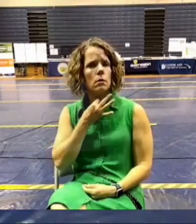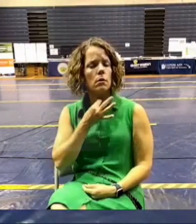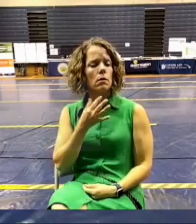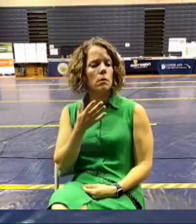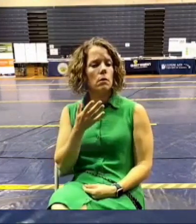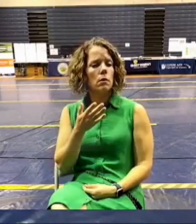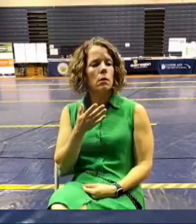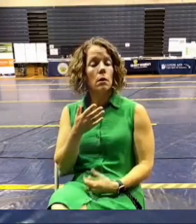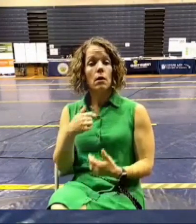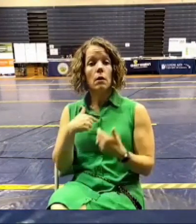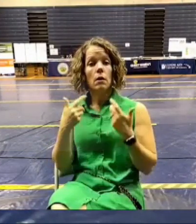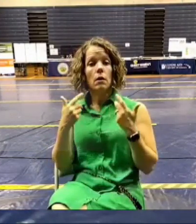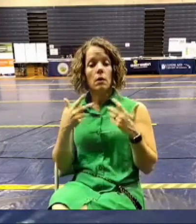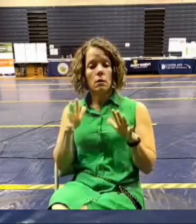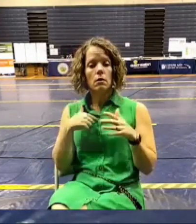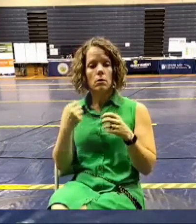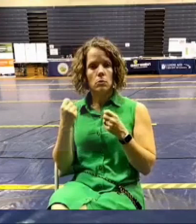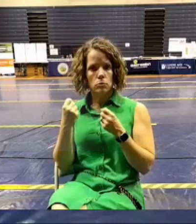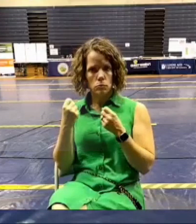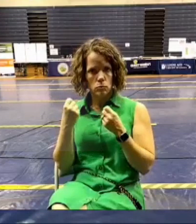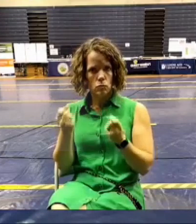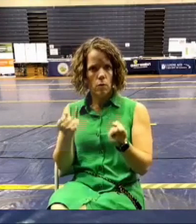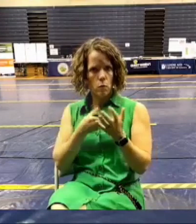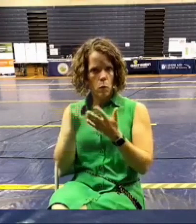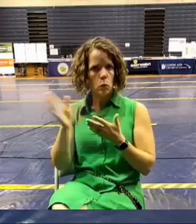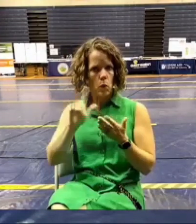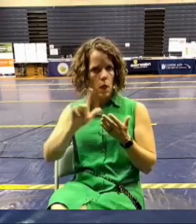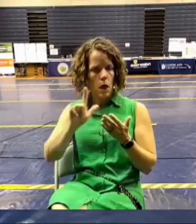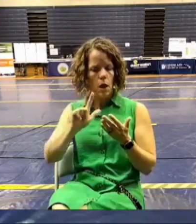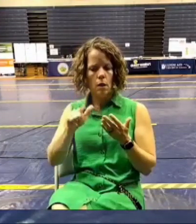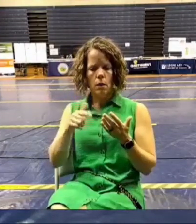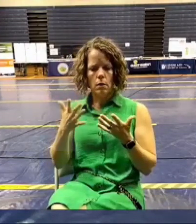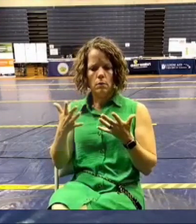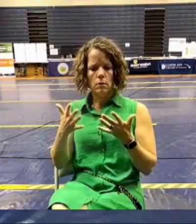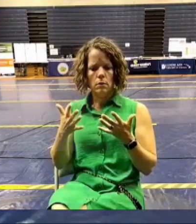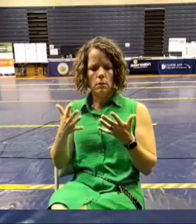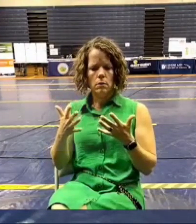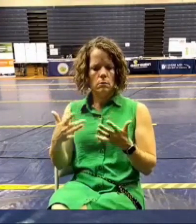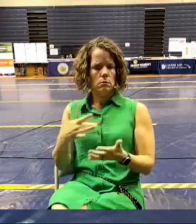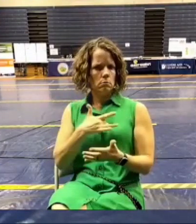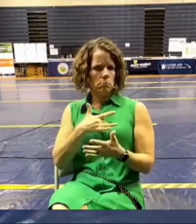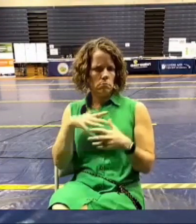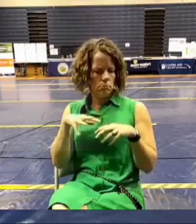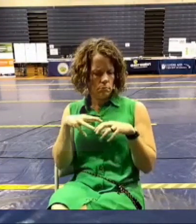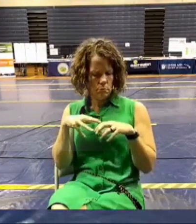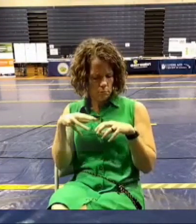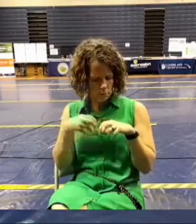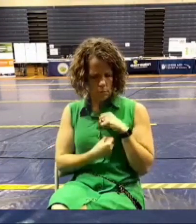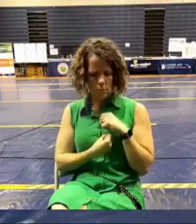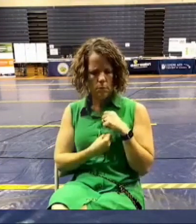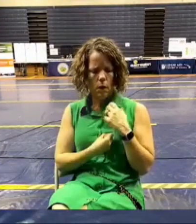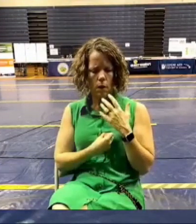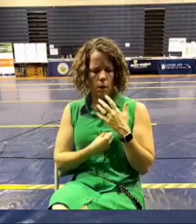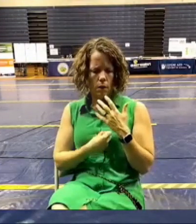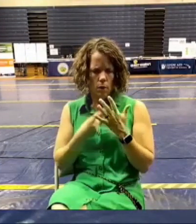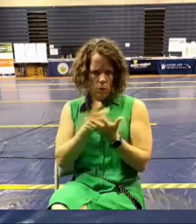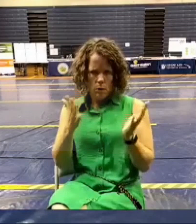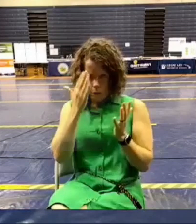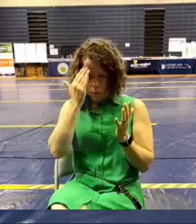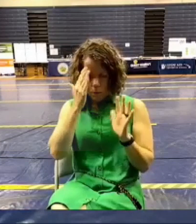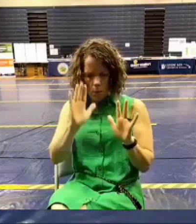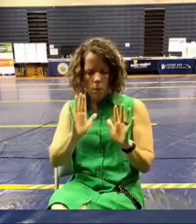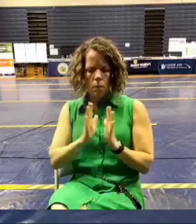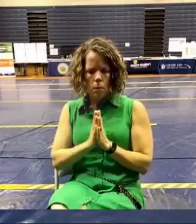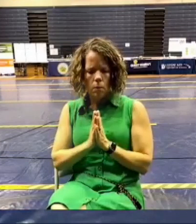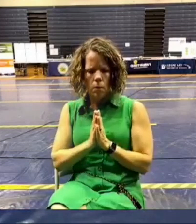It's heartbreaking, and I know everyone knows that. But my concern is the